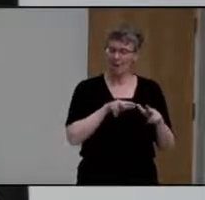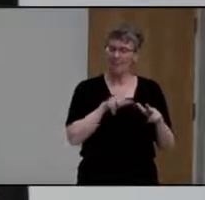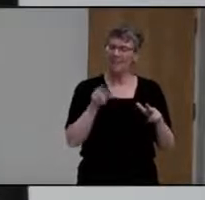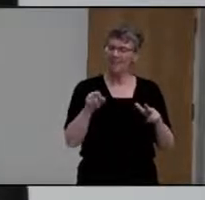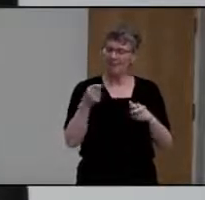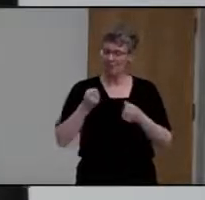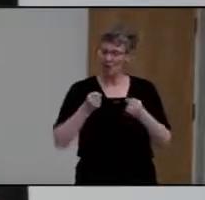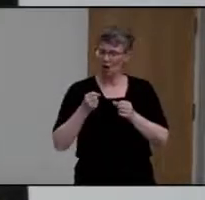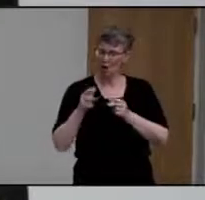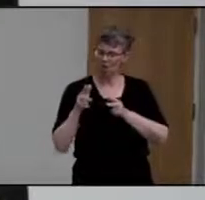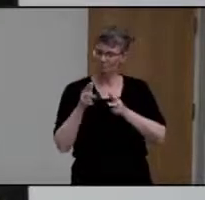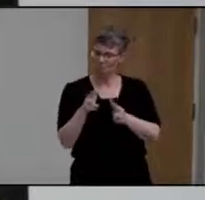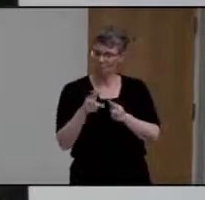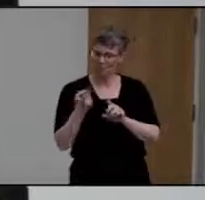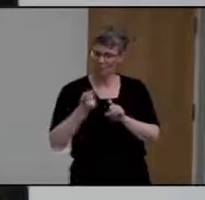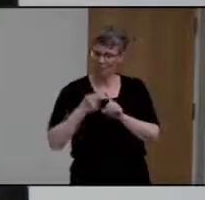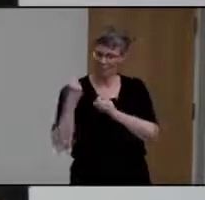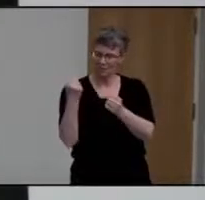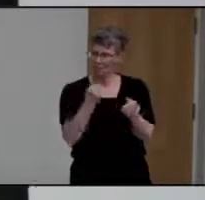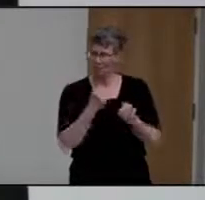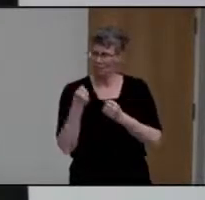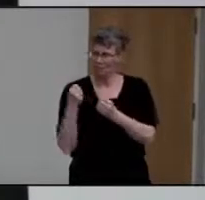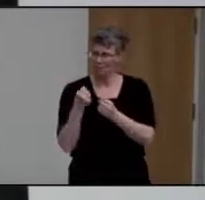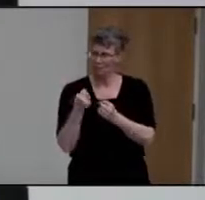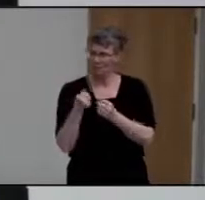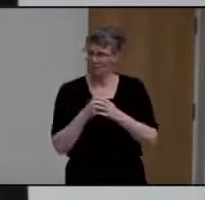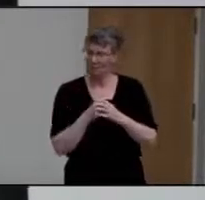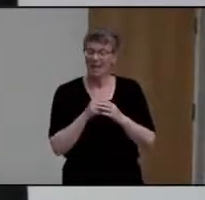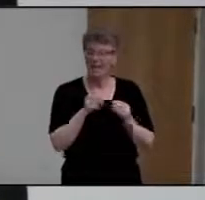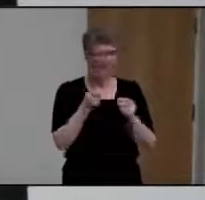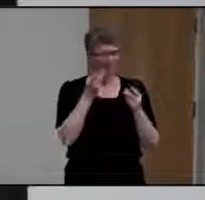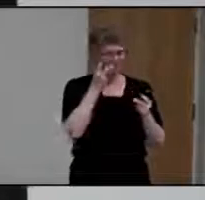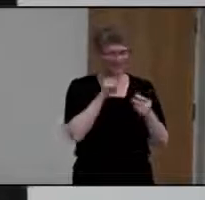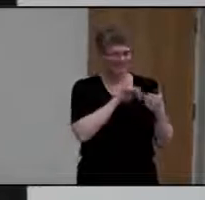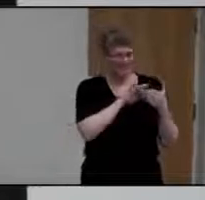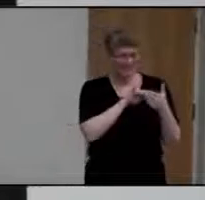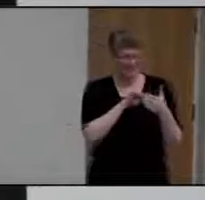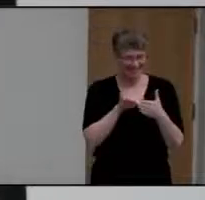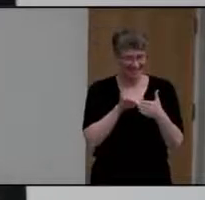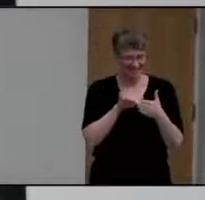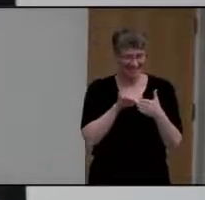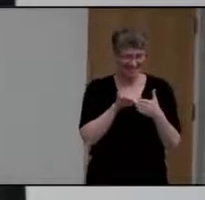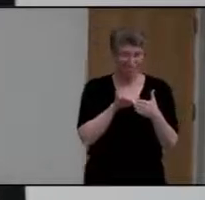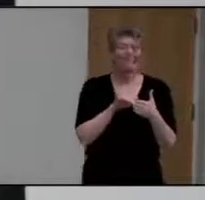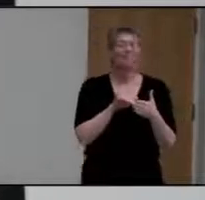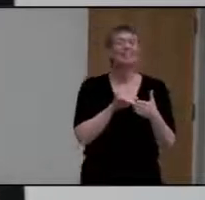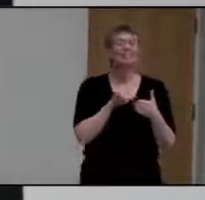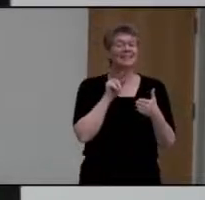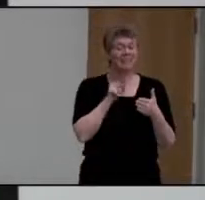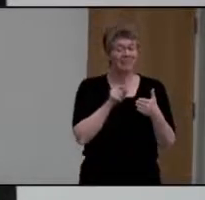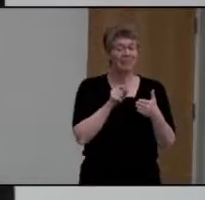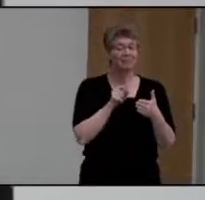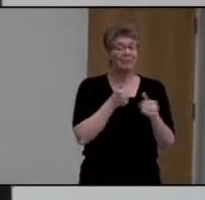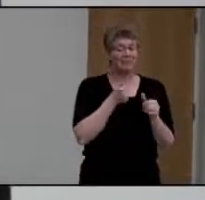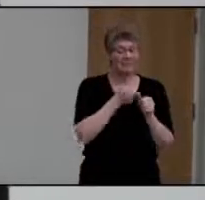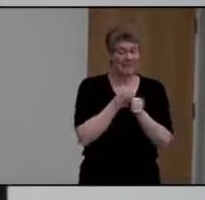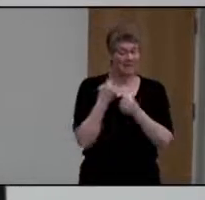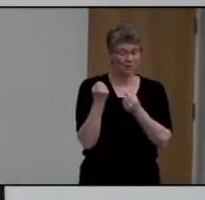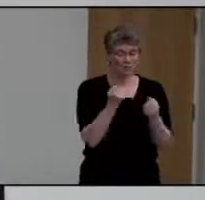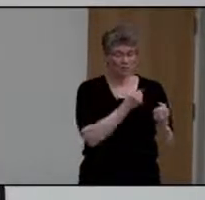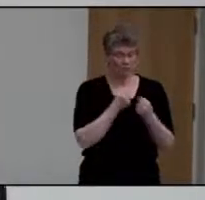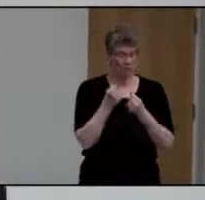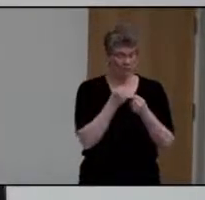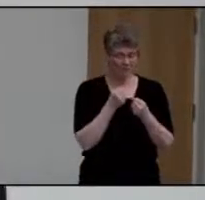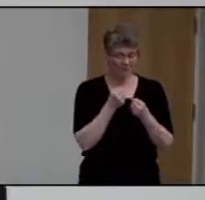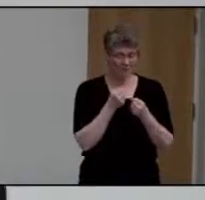they give you choices on what should the car do. And the choices are, here's the car, the choice is always the same. Should the car continue